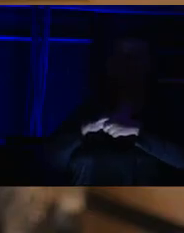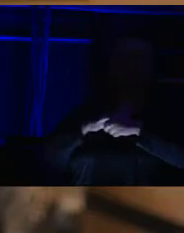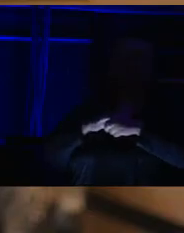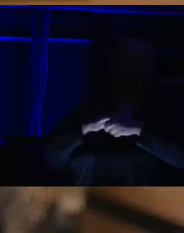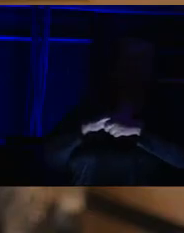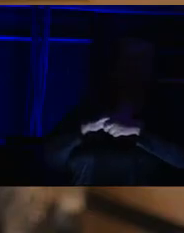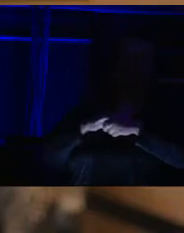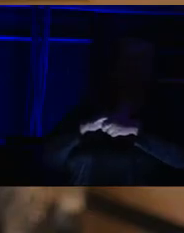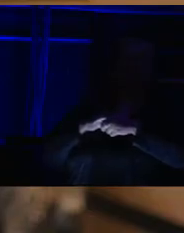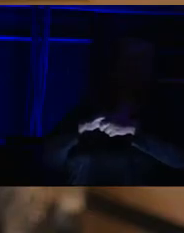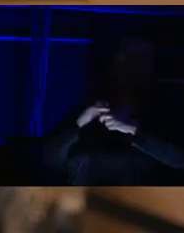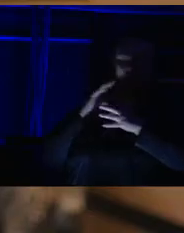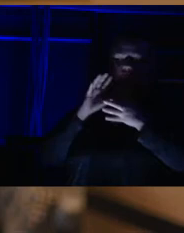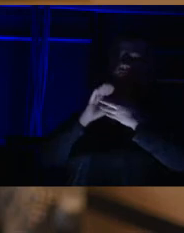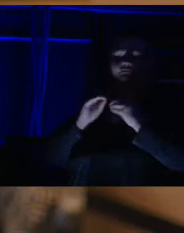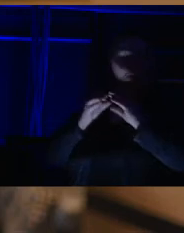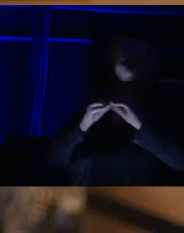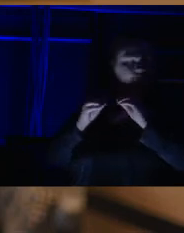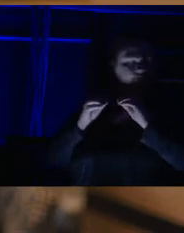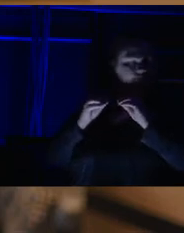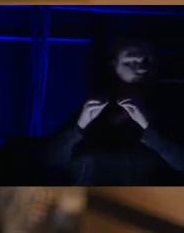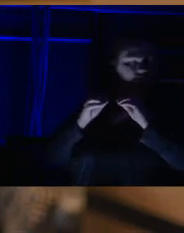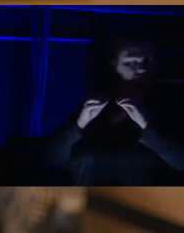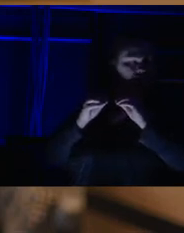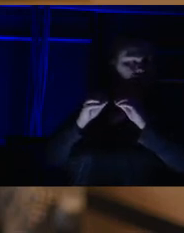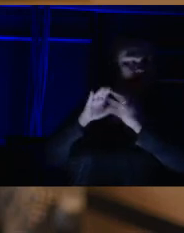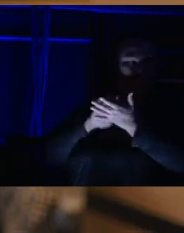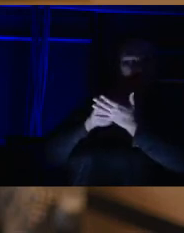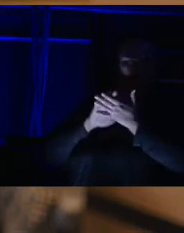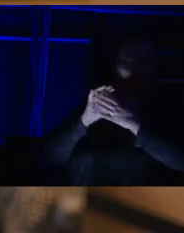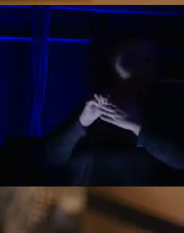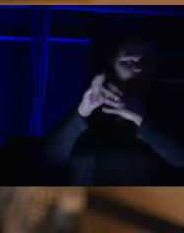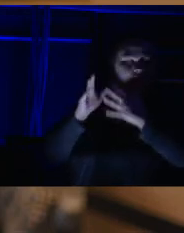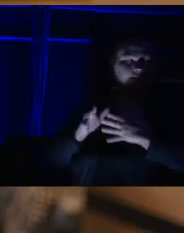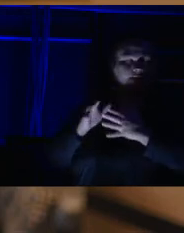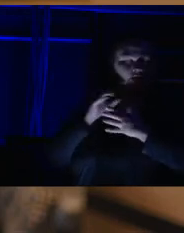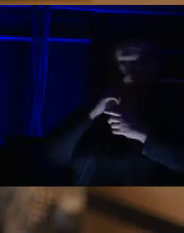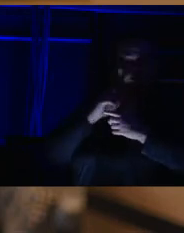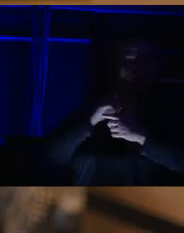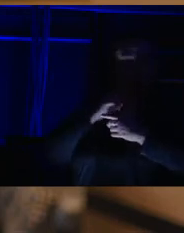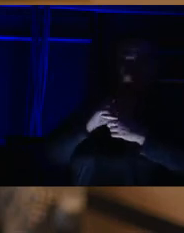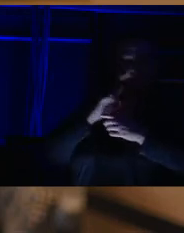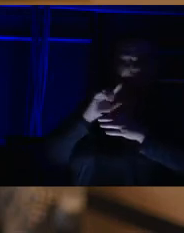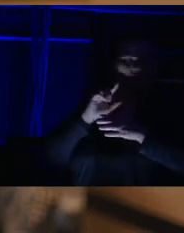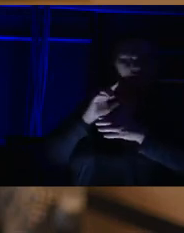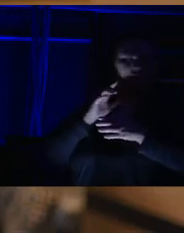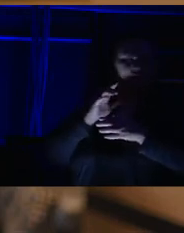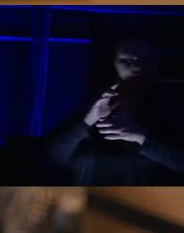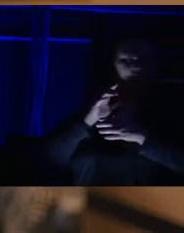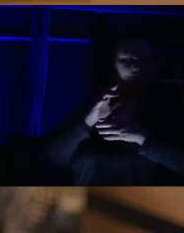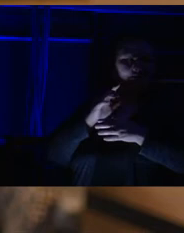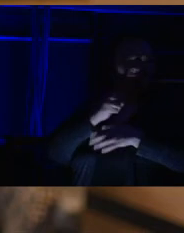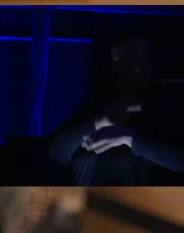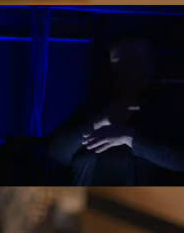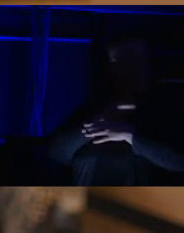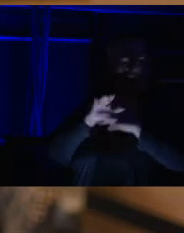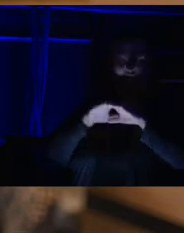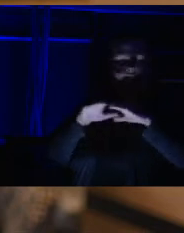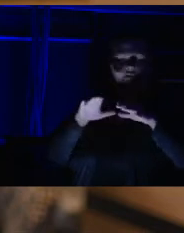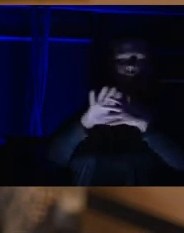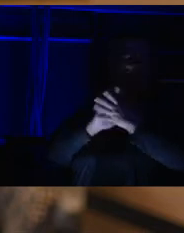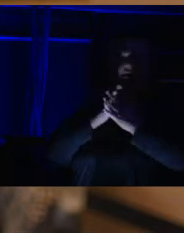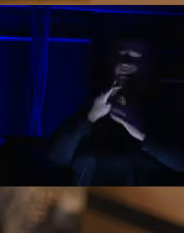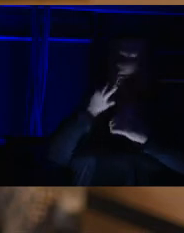this start to underscore 3 points. Academic leaders are trained at the graduate level to become experts in their